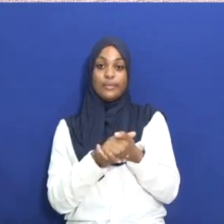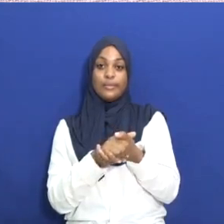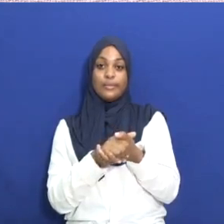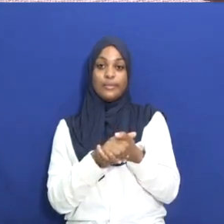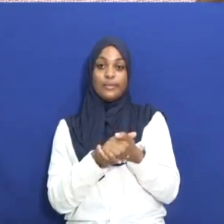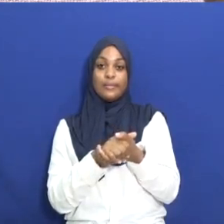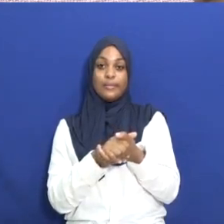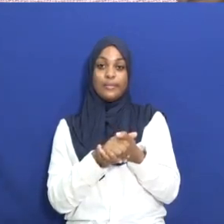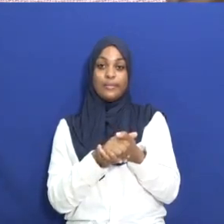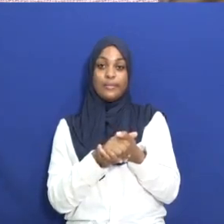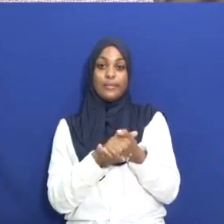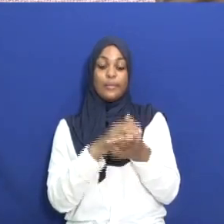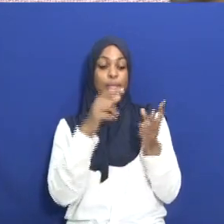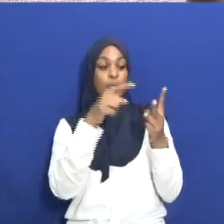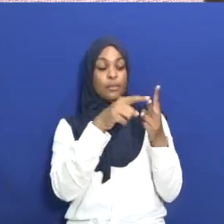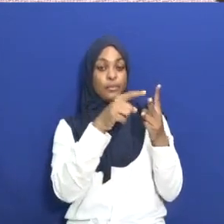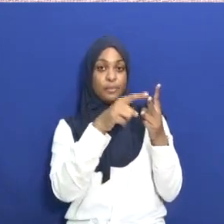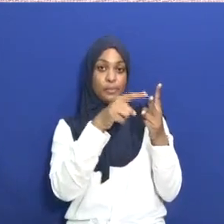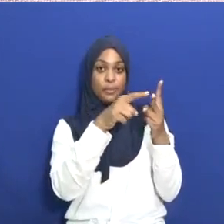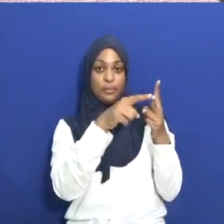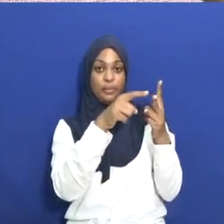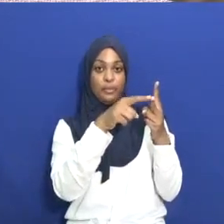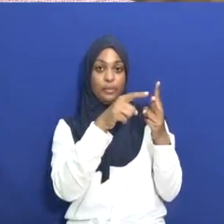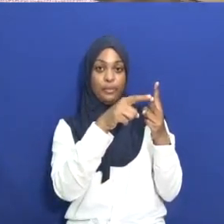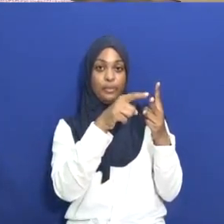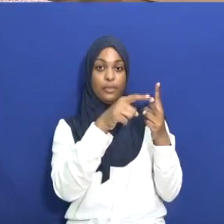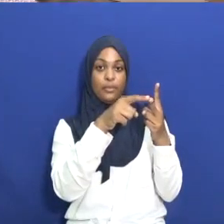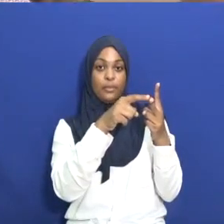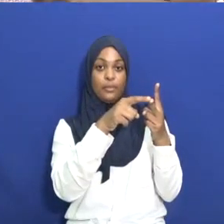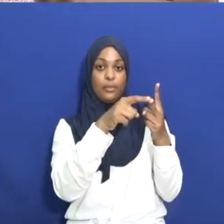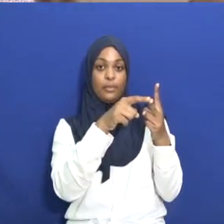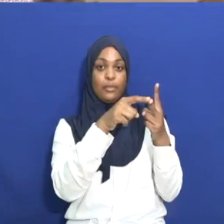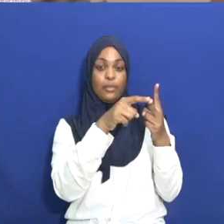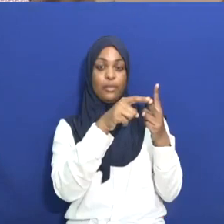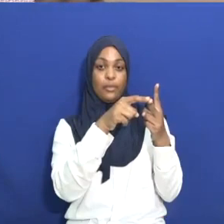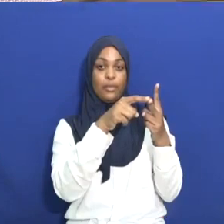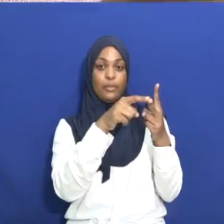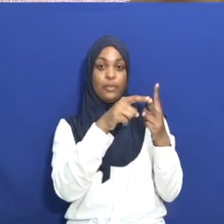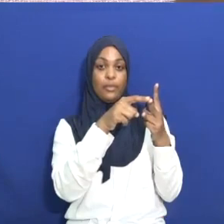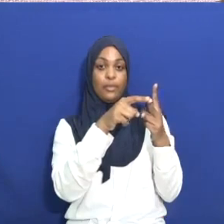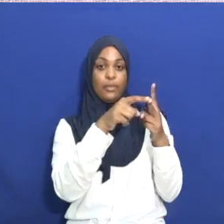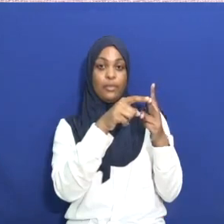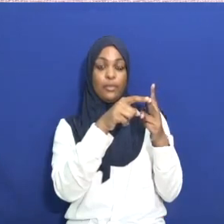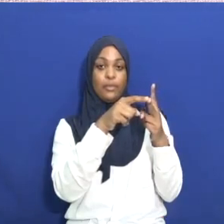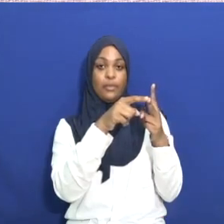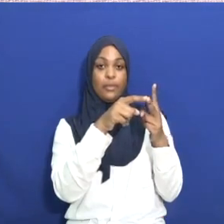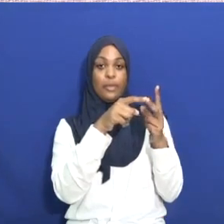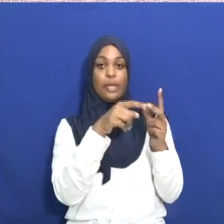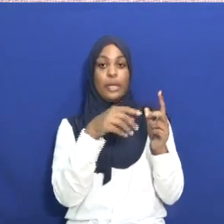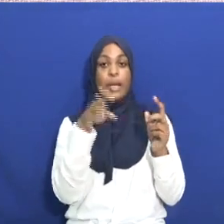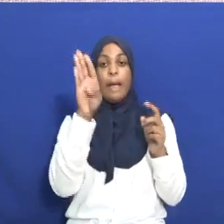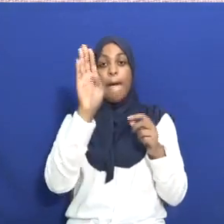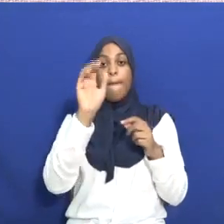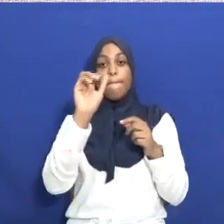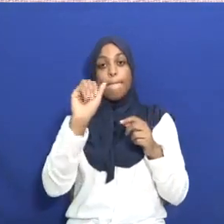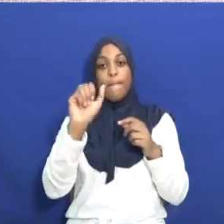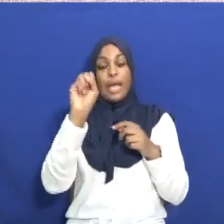For number 2, we can also have a base and exponent. So what is the base here in number